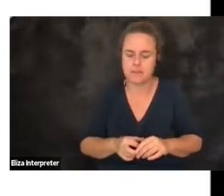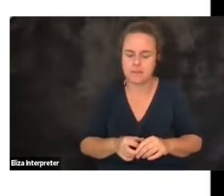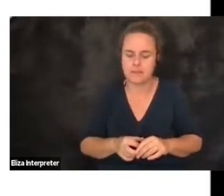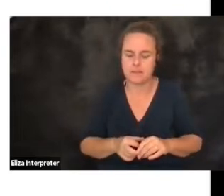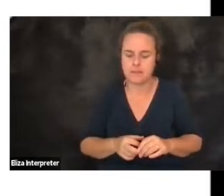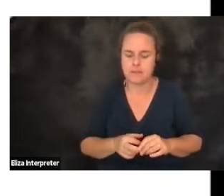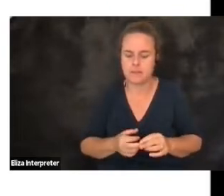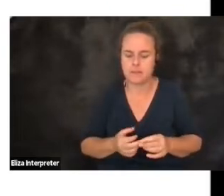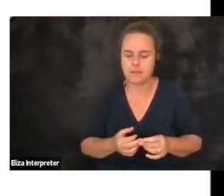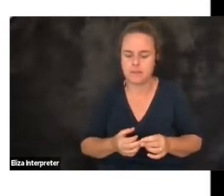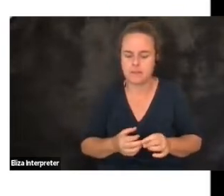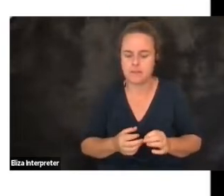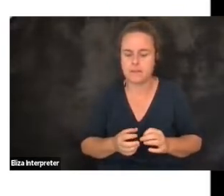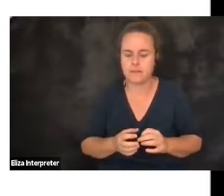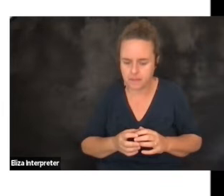is how they